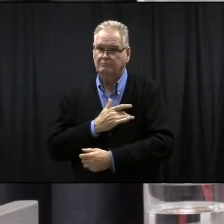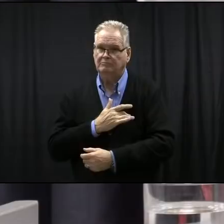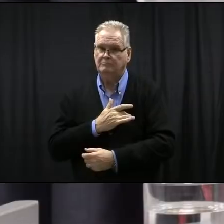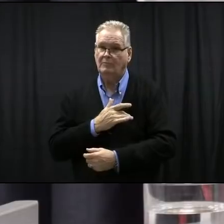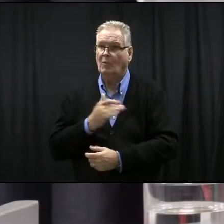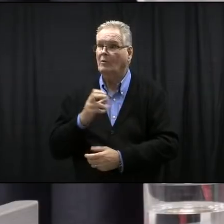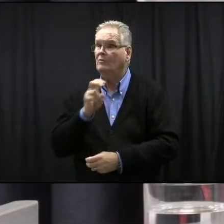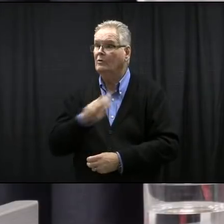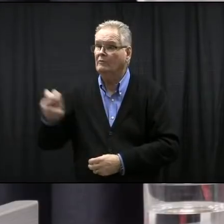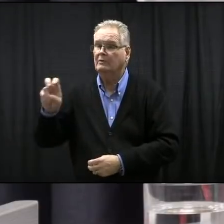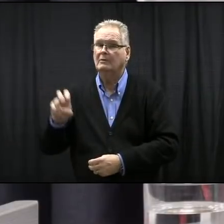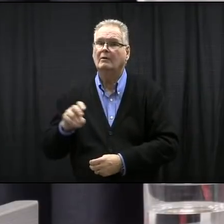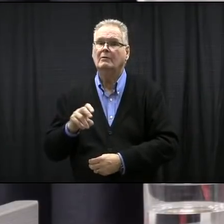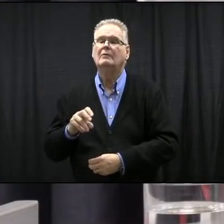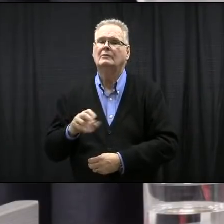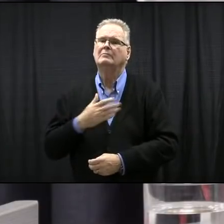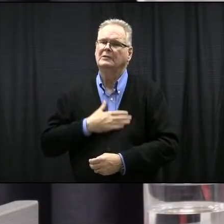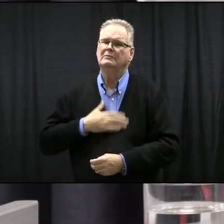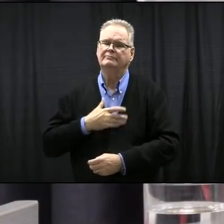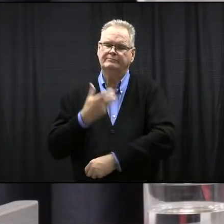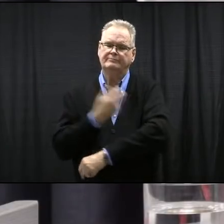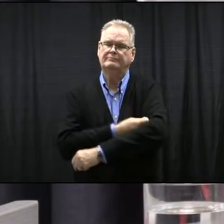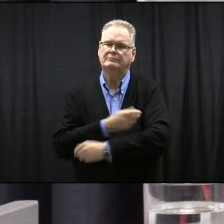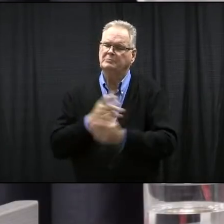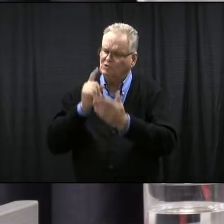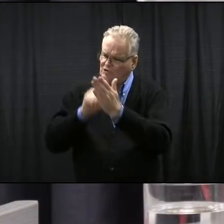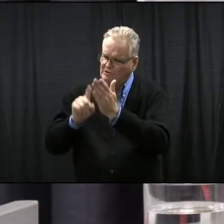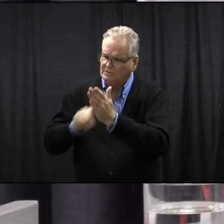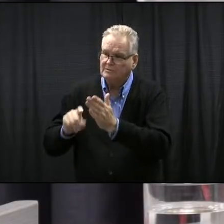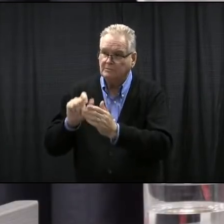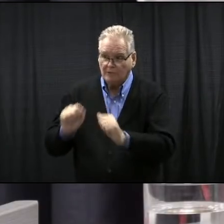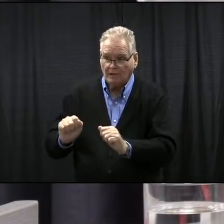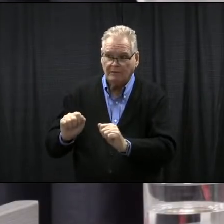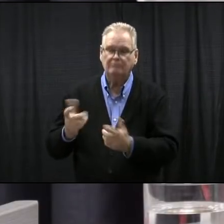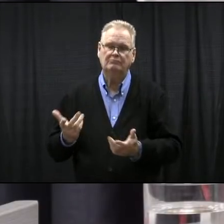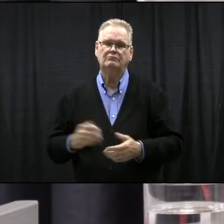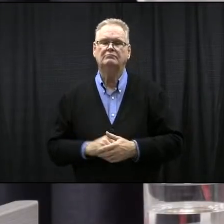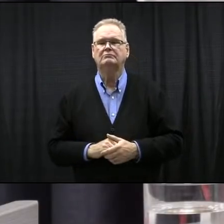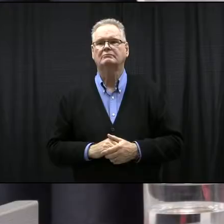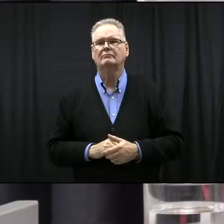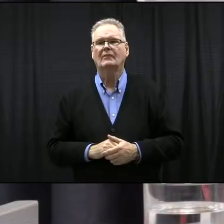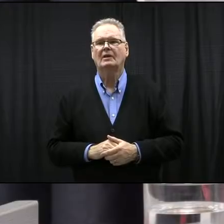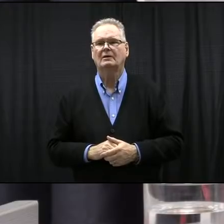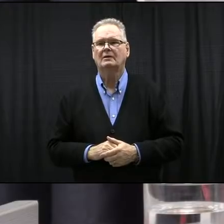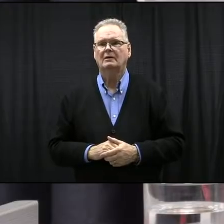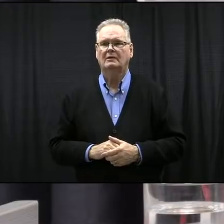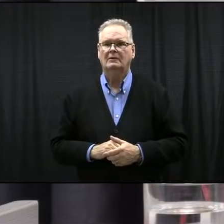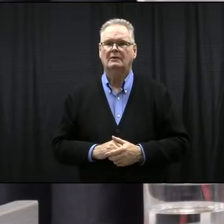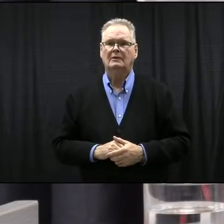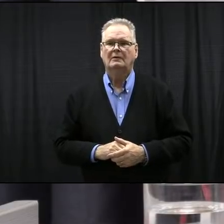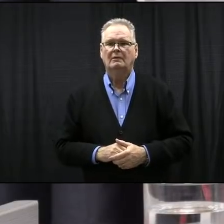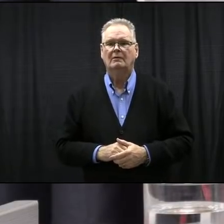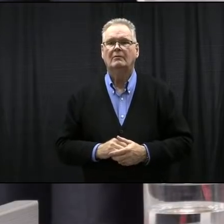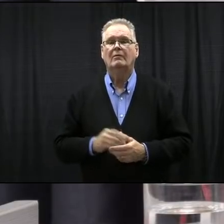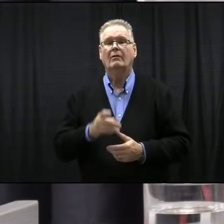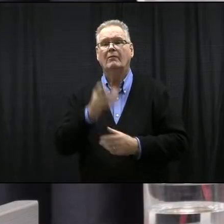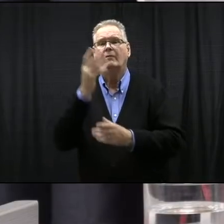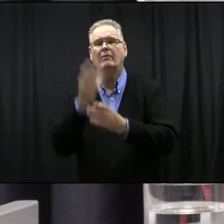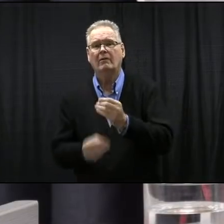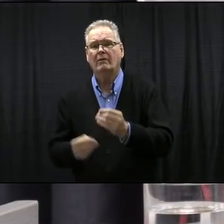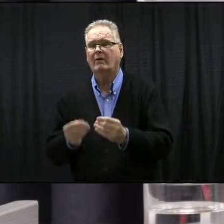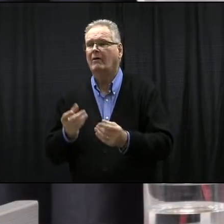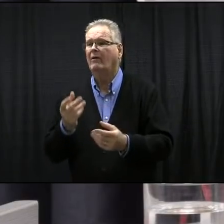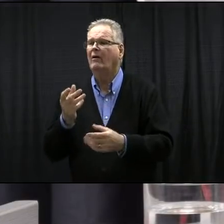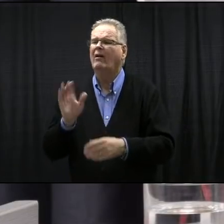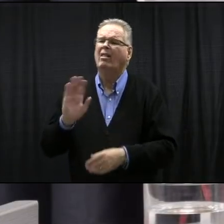or Ontario gave you able to be uploaded. The process of validating those